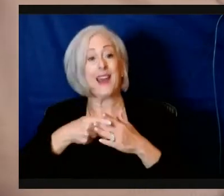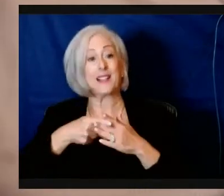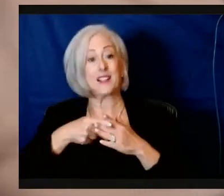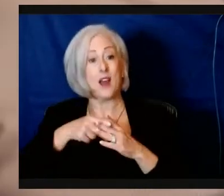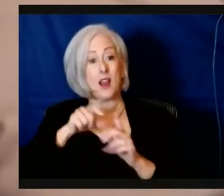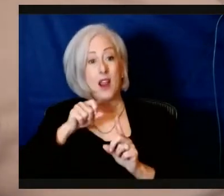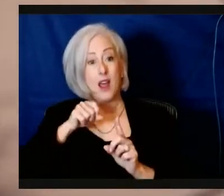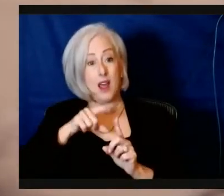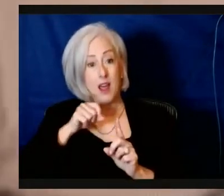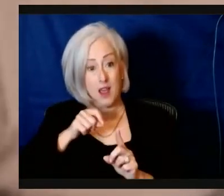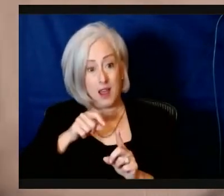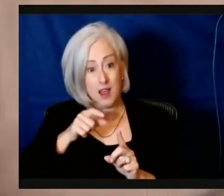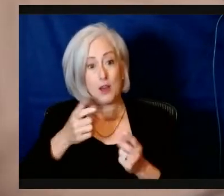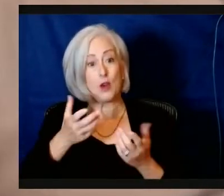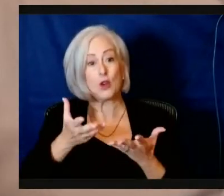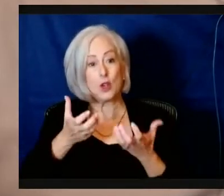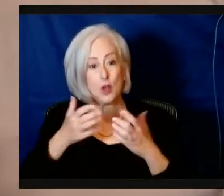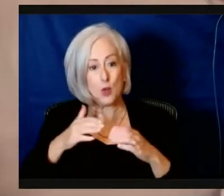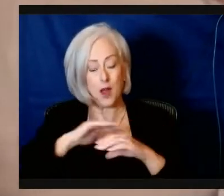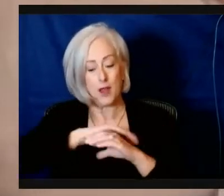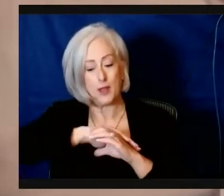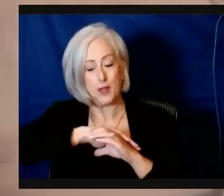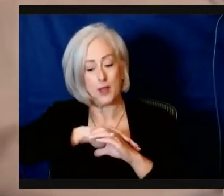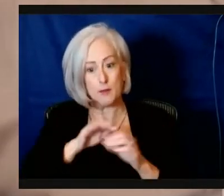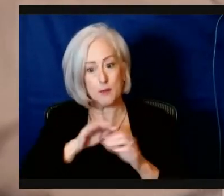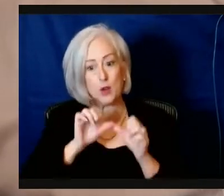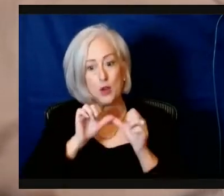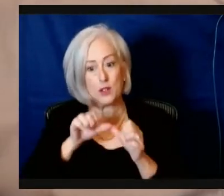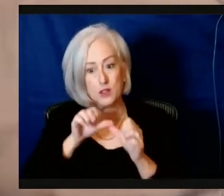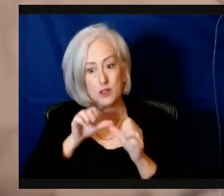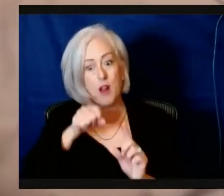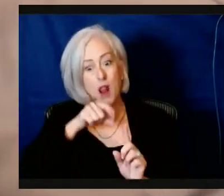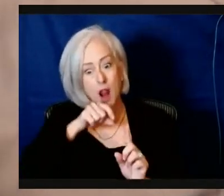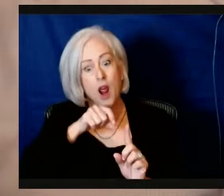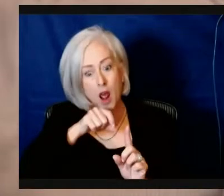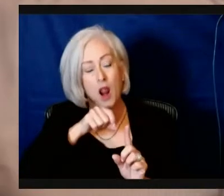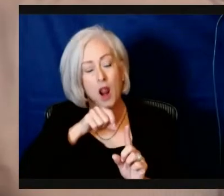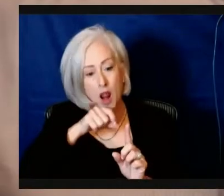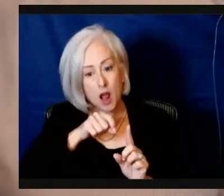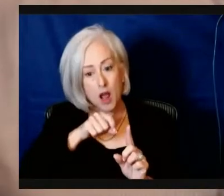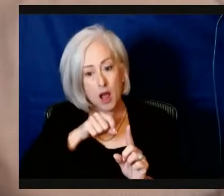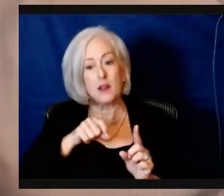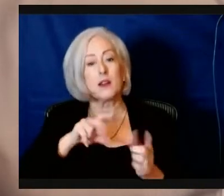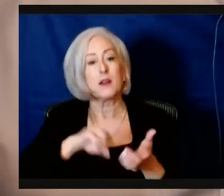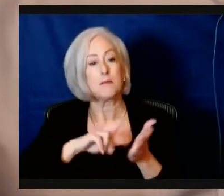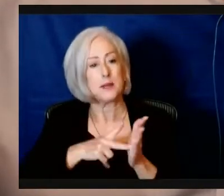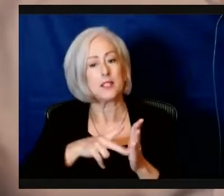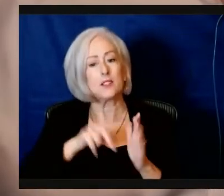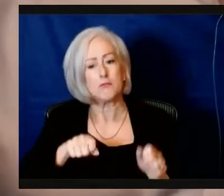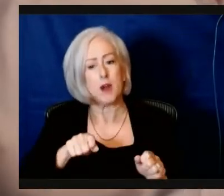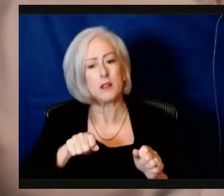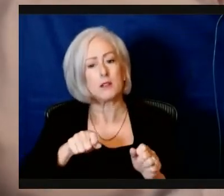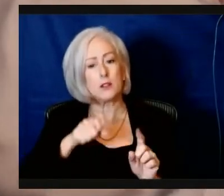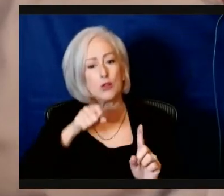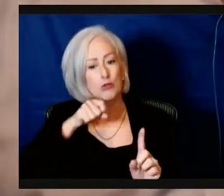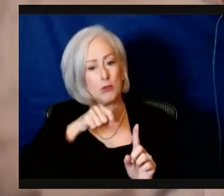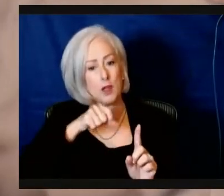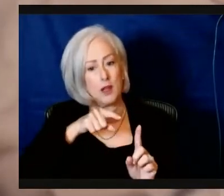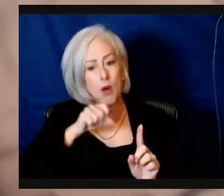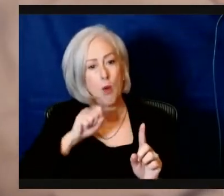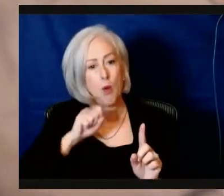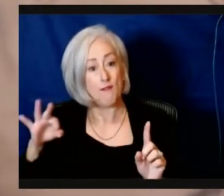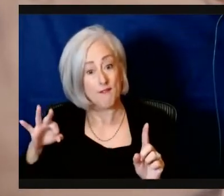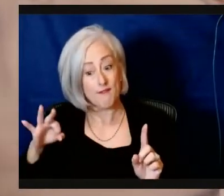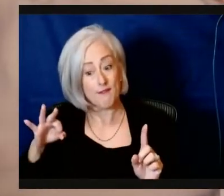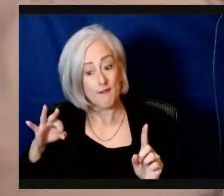receptor continuously signaling and asking you for money. So you want to turn that receptor off, and beta-arrestins were